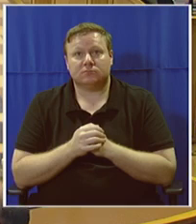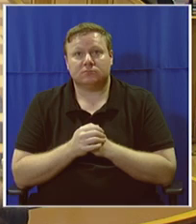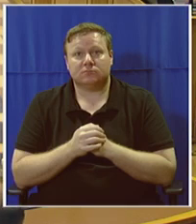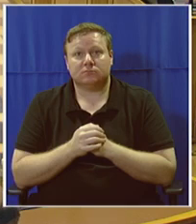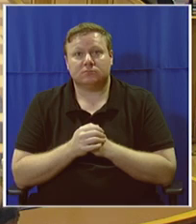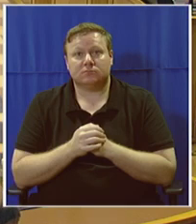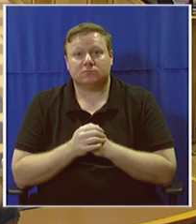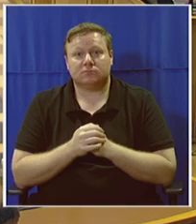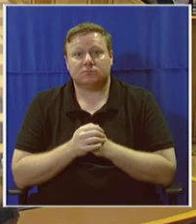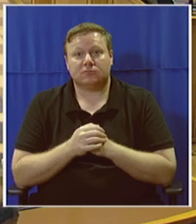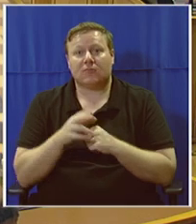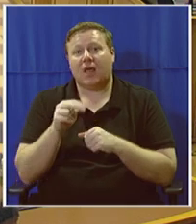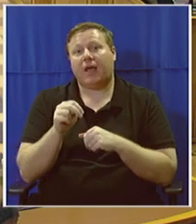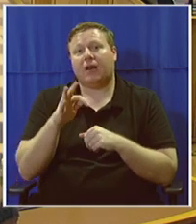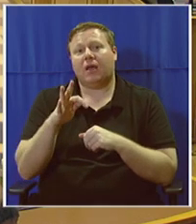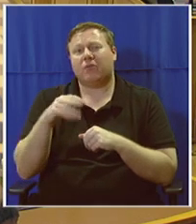LFP.